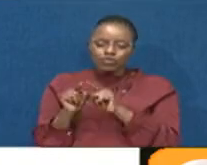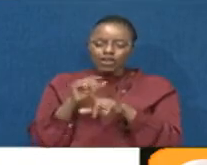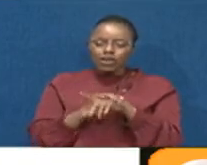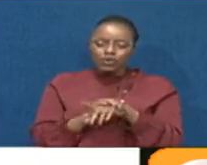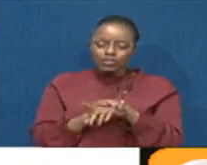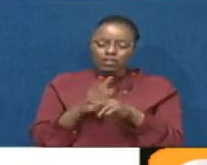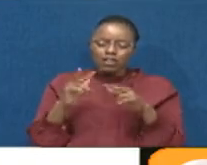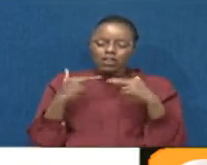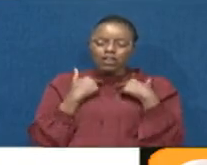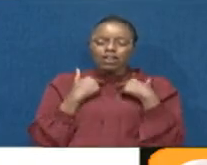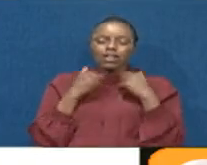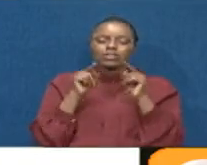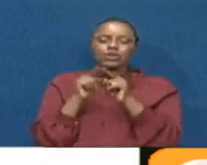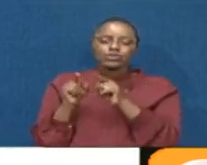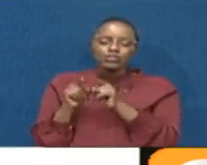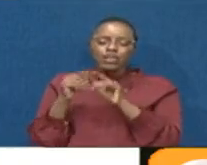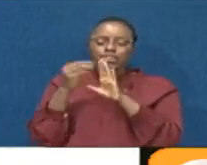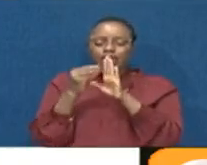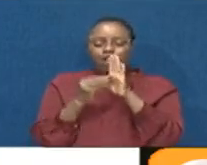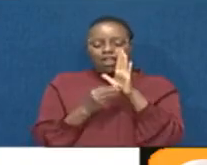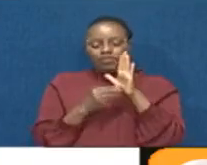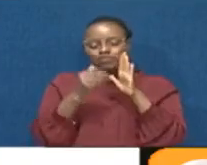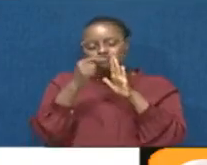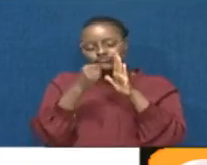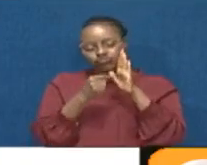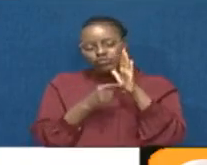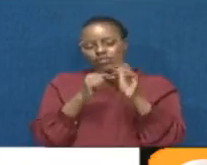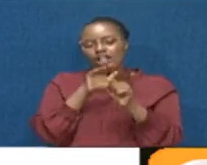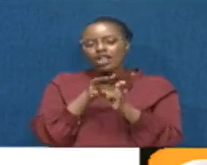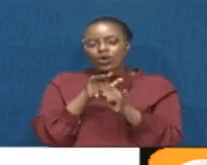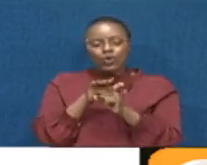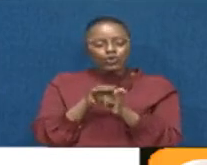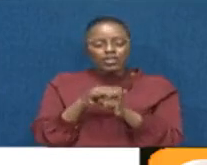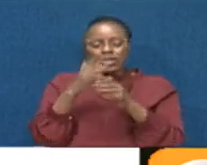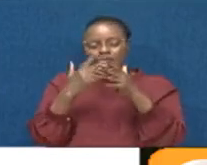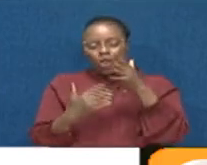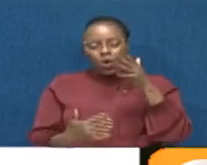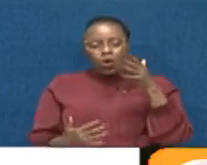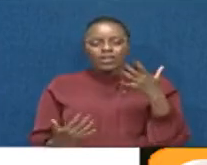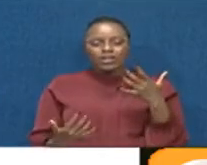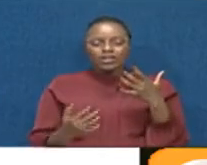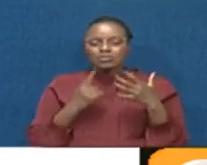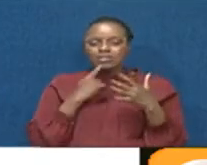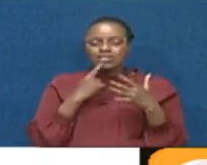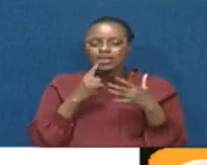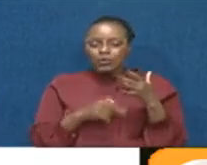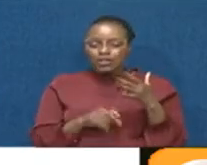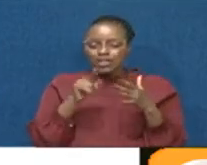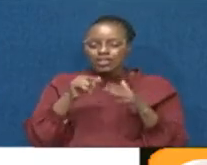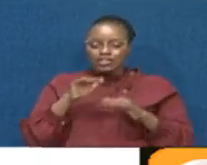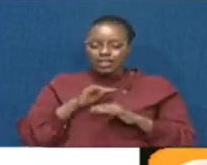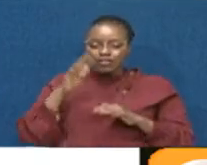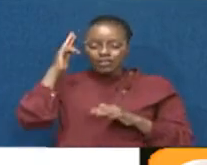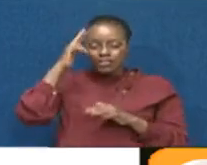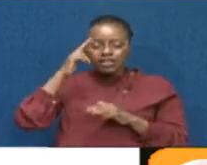got frozen. The list is getting impressively long. And I say it is